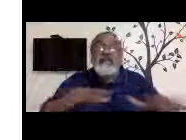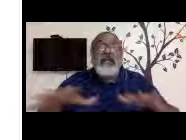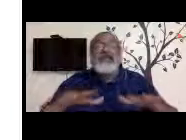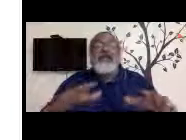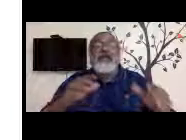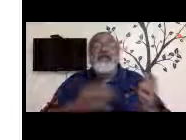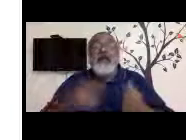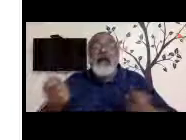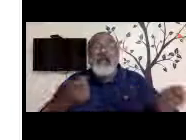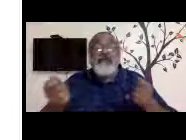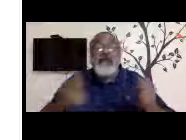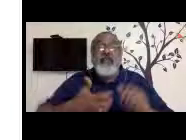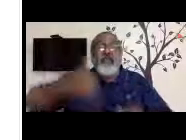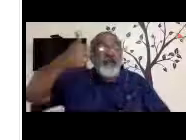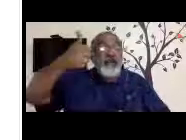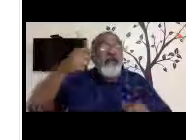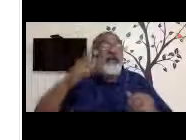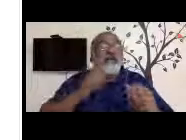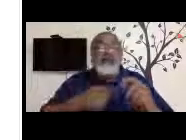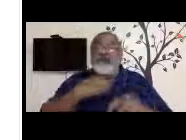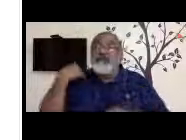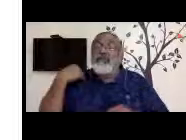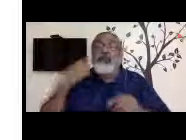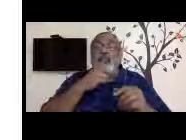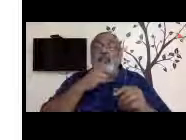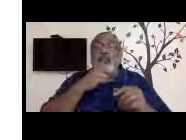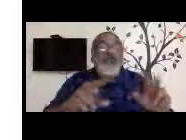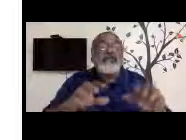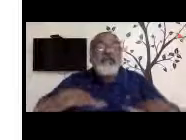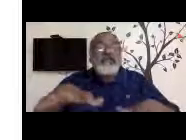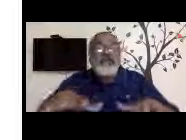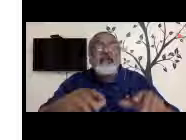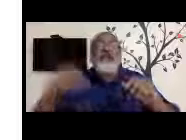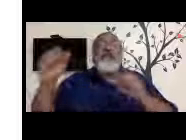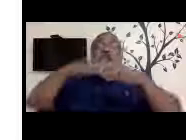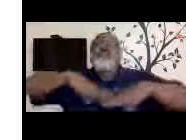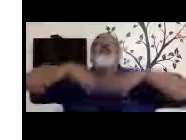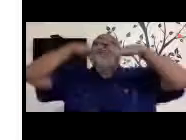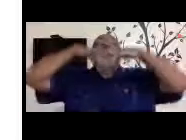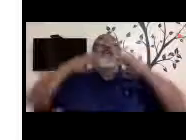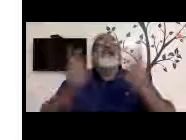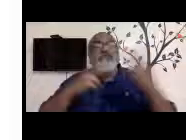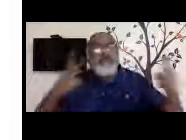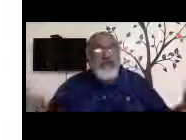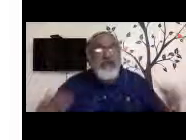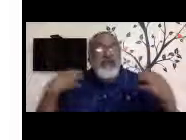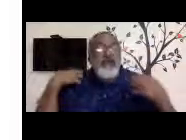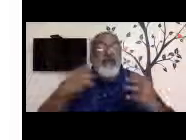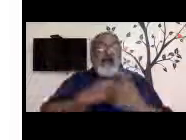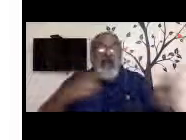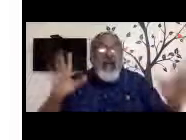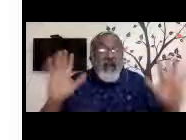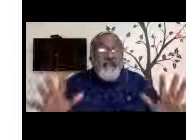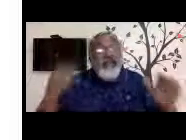in that way, the safety, the safeguarding or